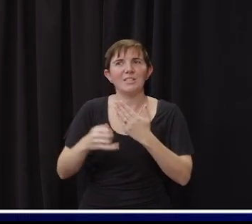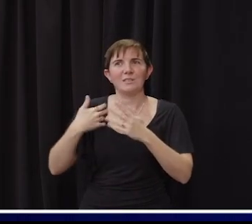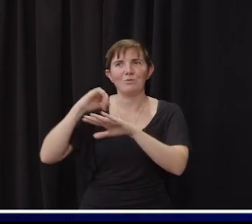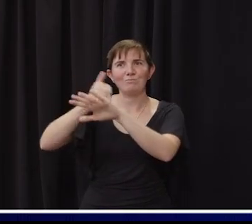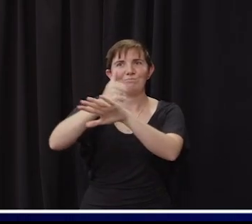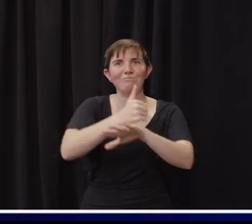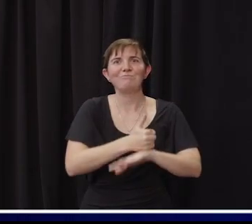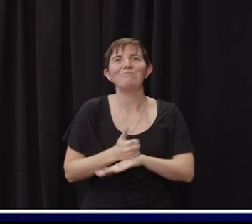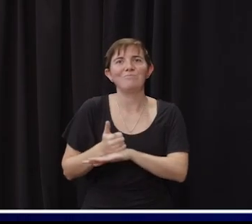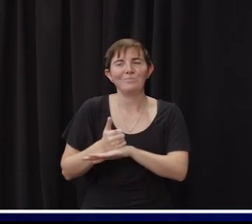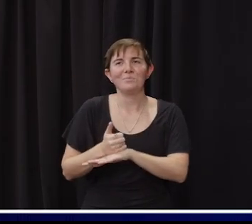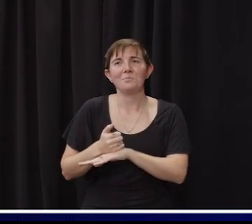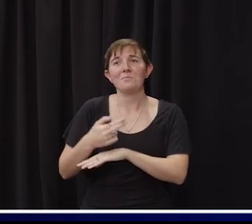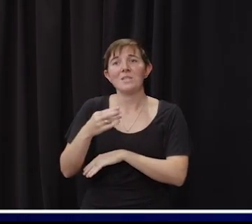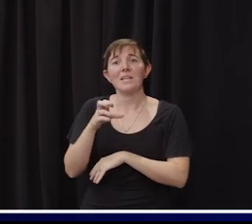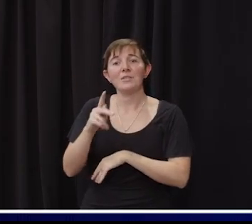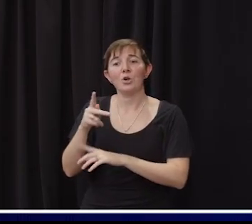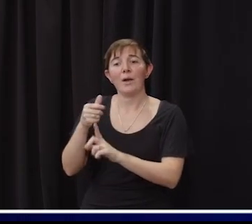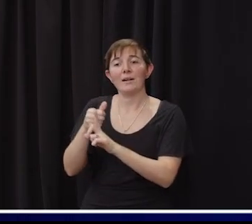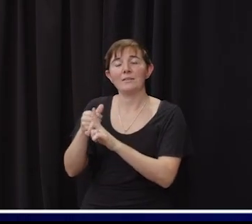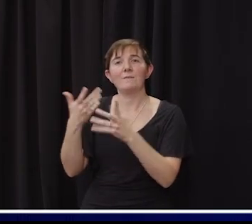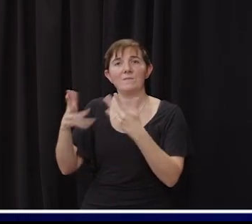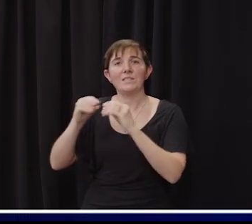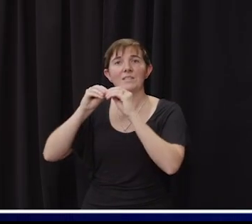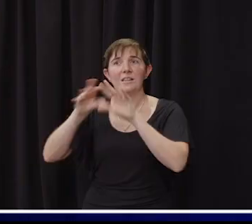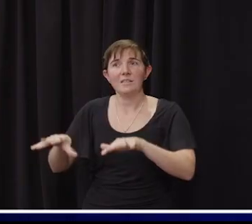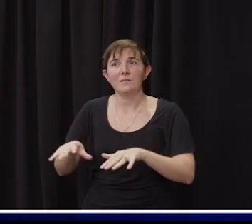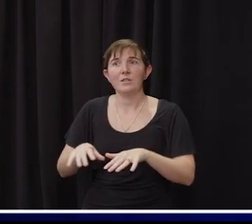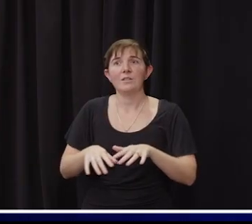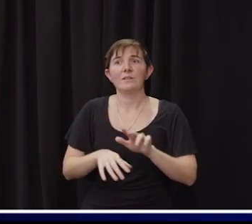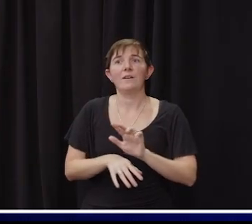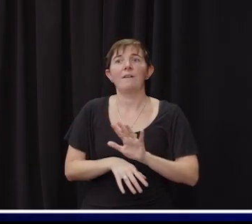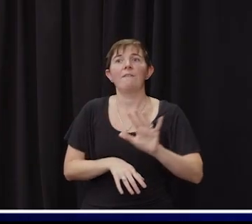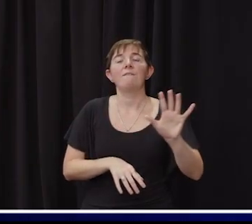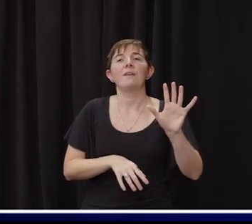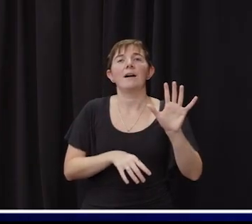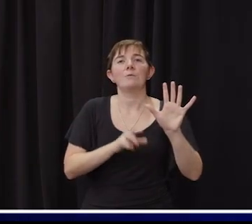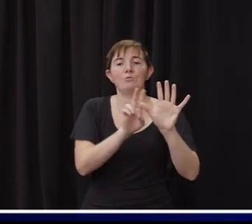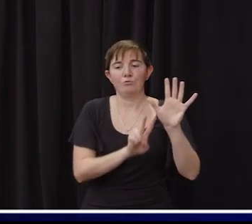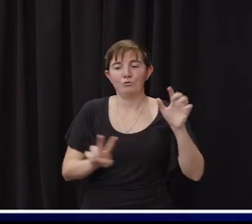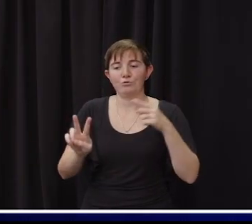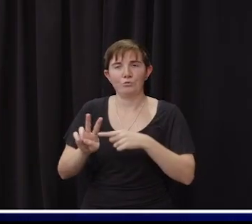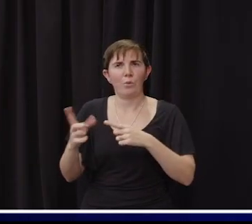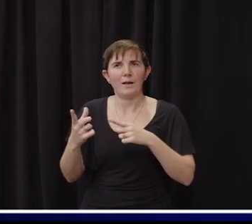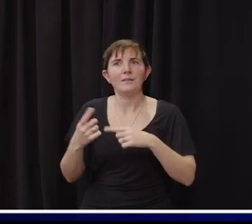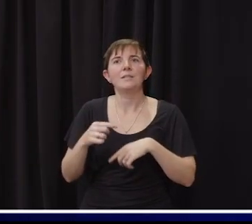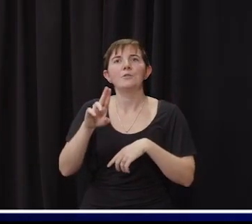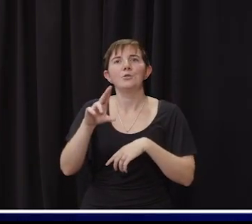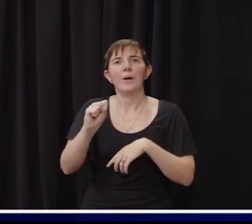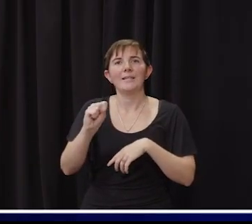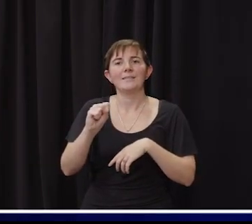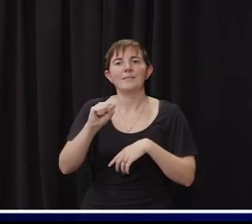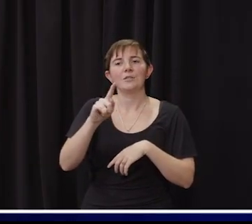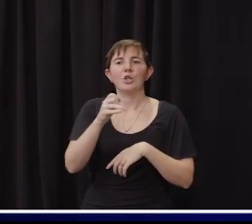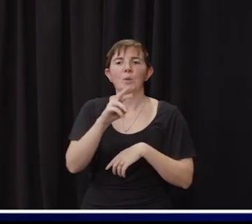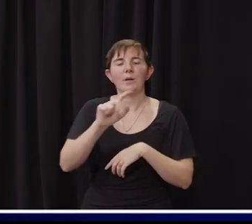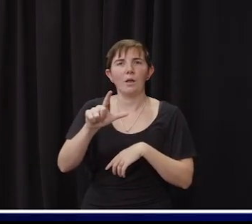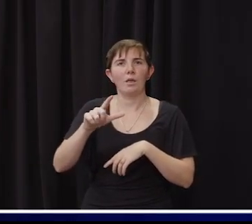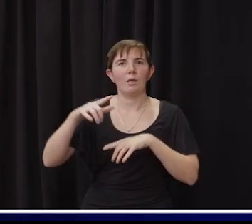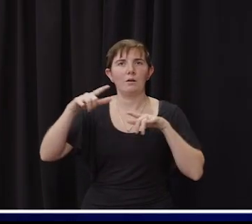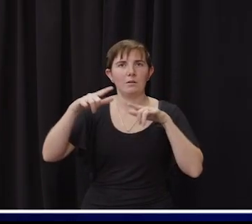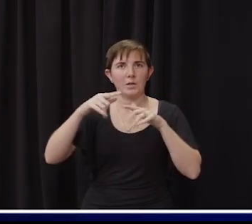do. HOK has delivered 2 out of the 5 U.S. terminal projects in the last decade. That's